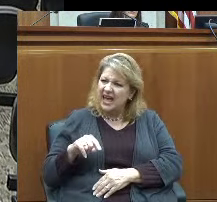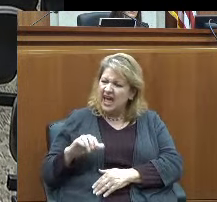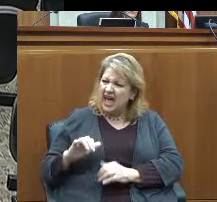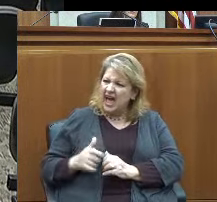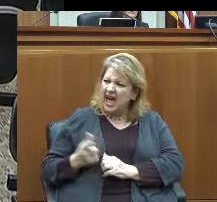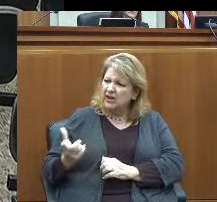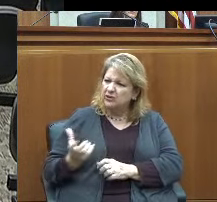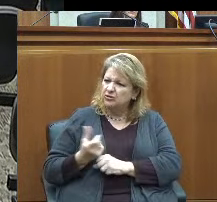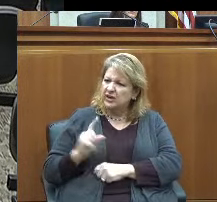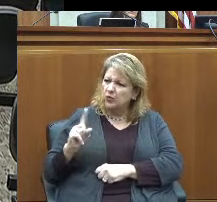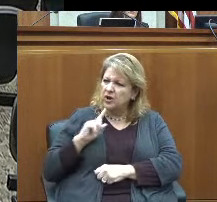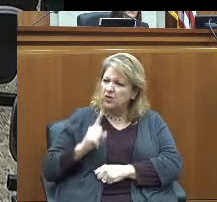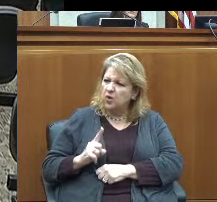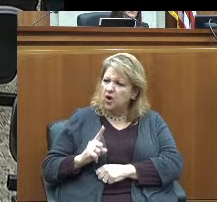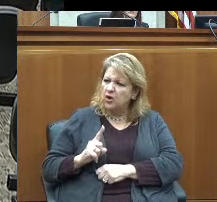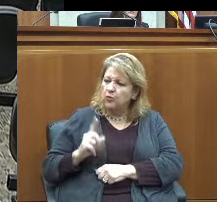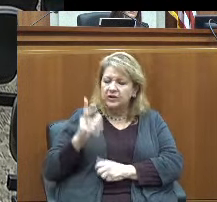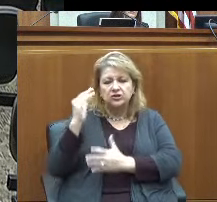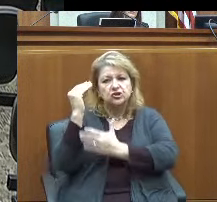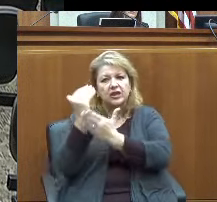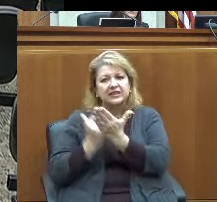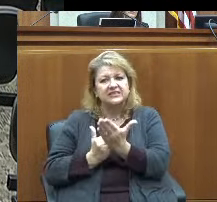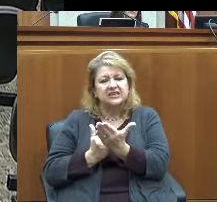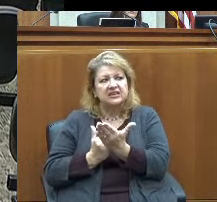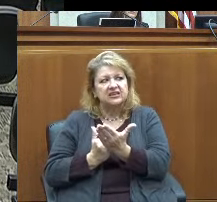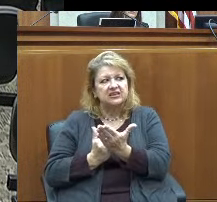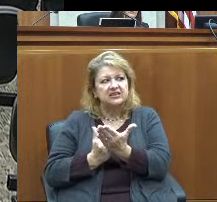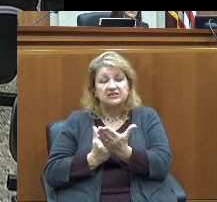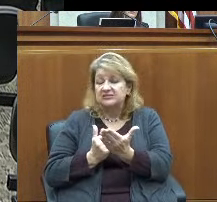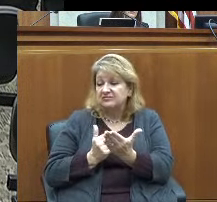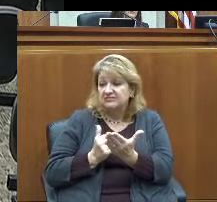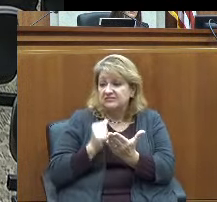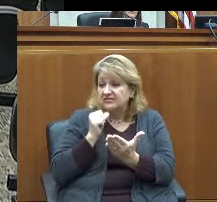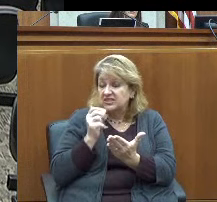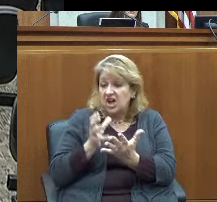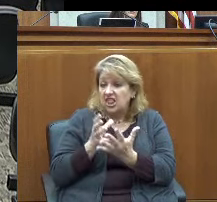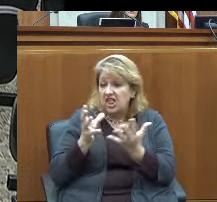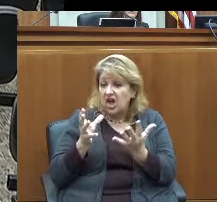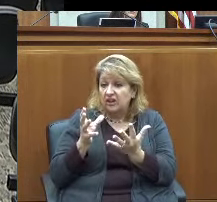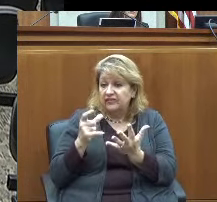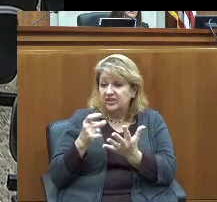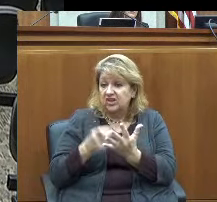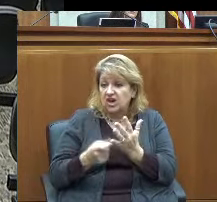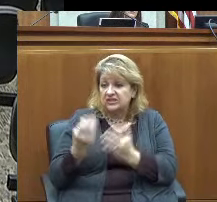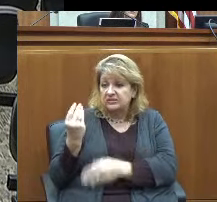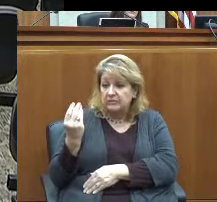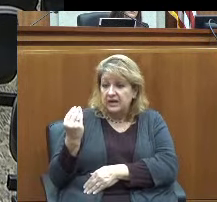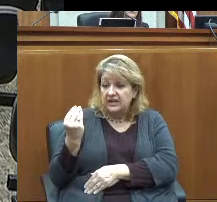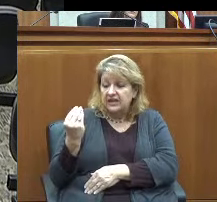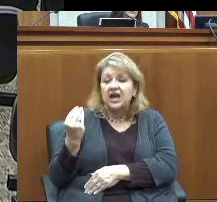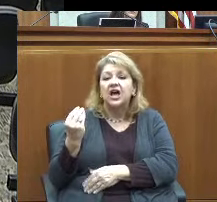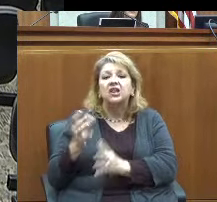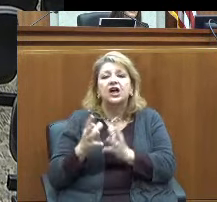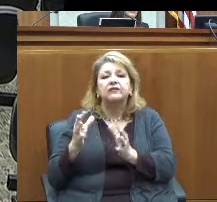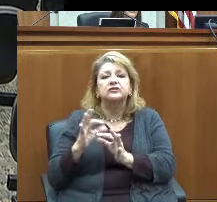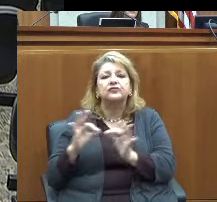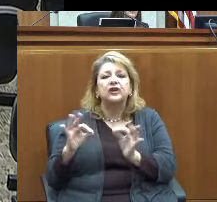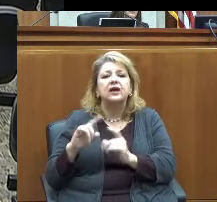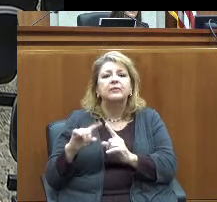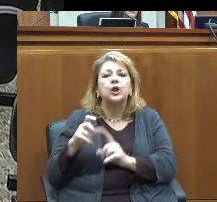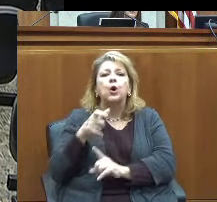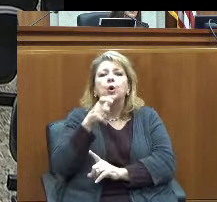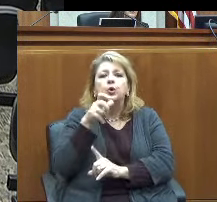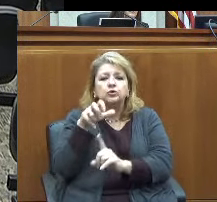how did you get to where you were? And you start listing those things out, not everything costs money. In fact, a lot of this is free. It's just knowing who